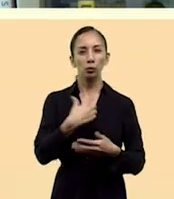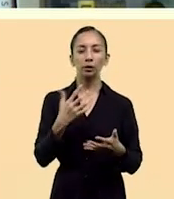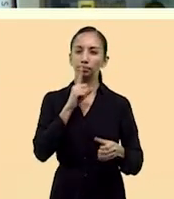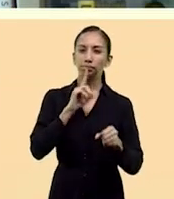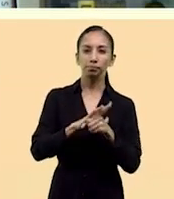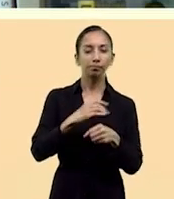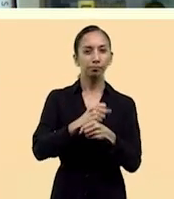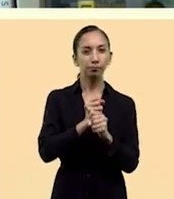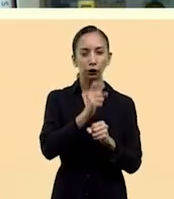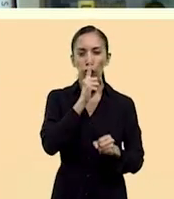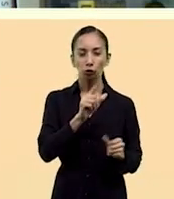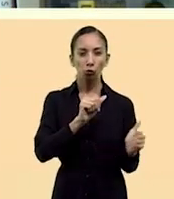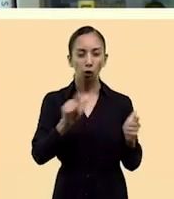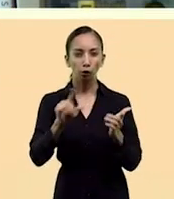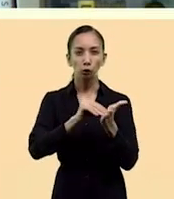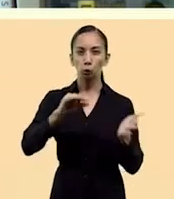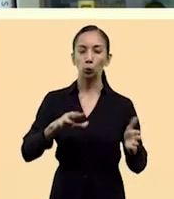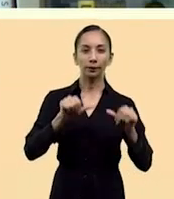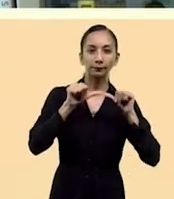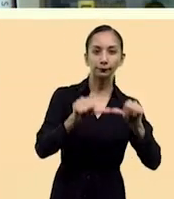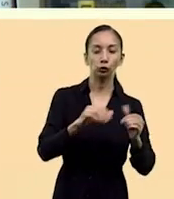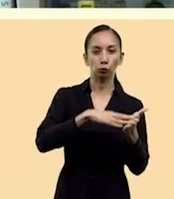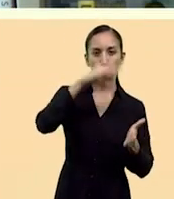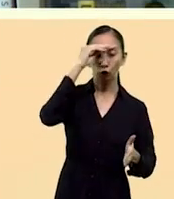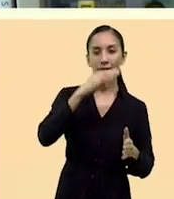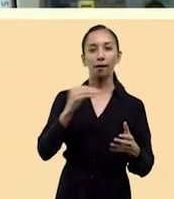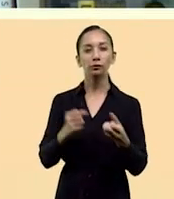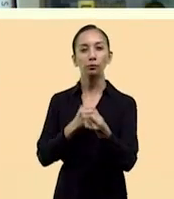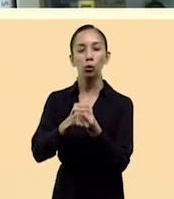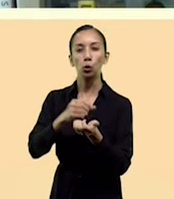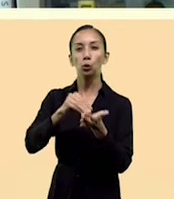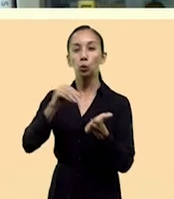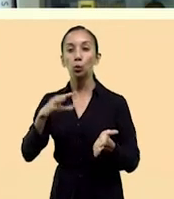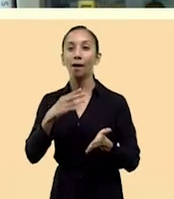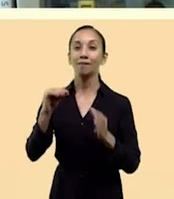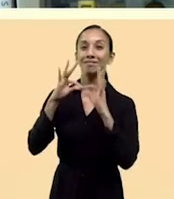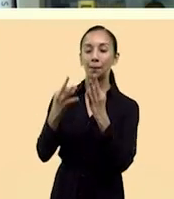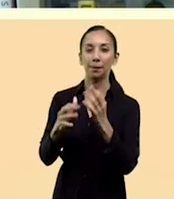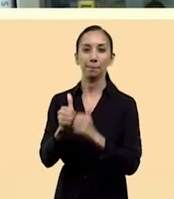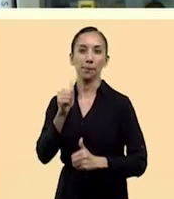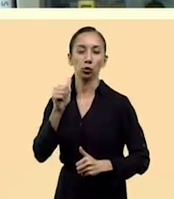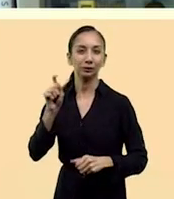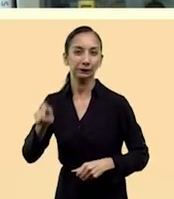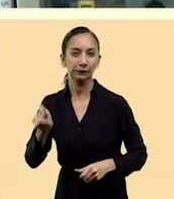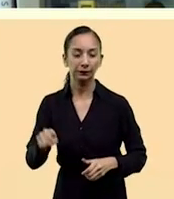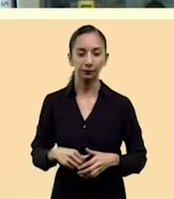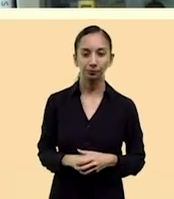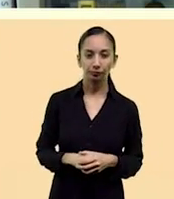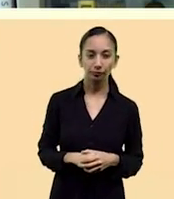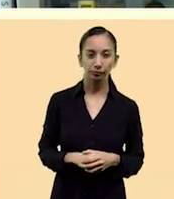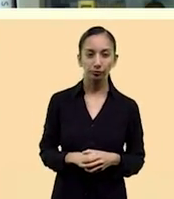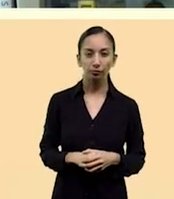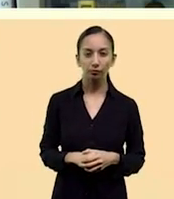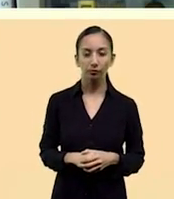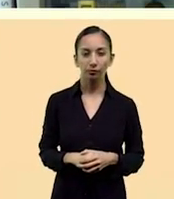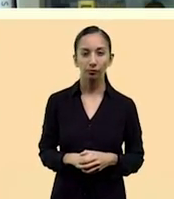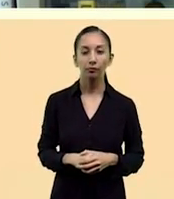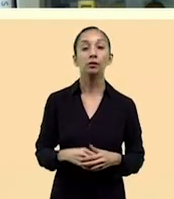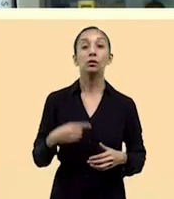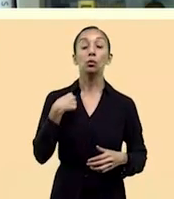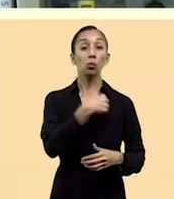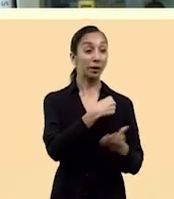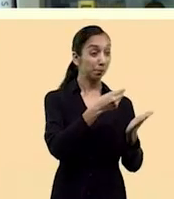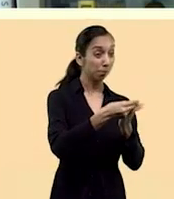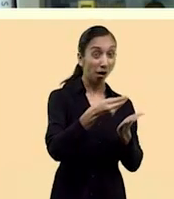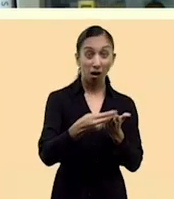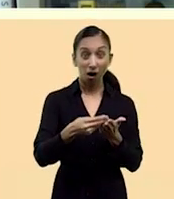students continue to learn and provide support to students and families most in need. All purchases have been made with every attempt to secure the